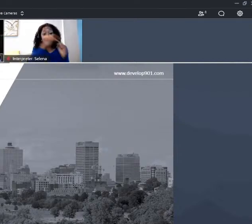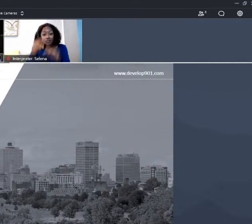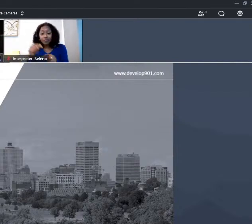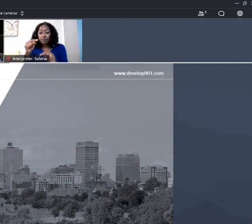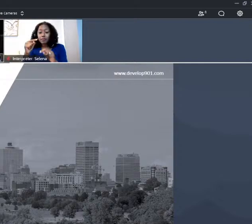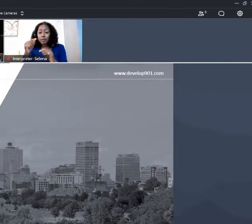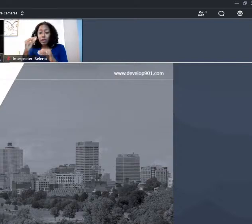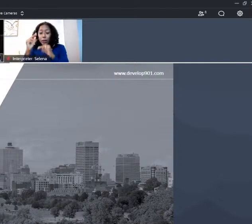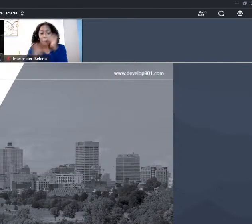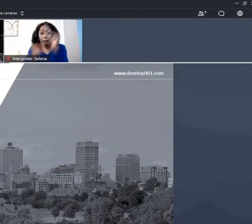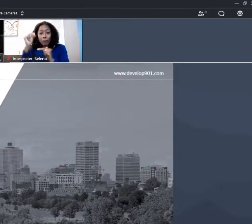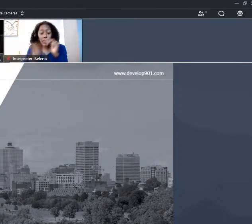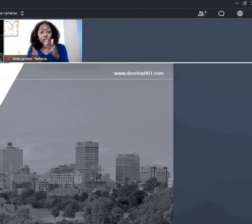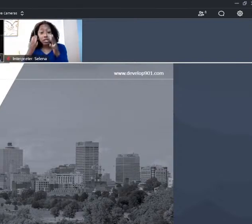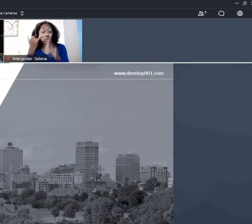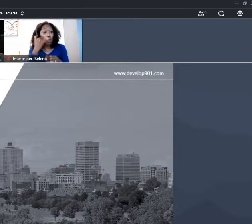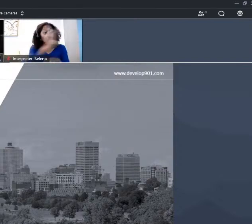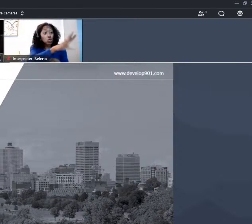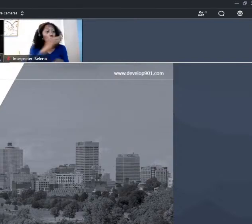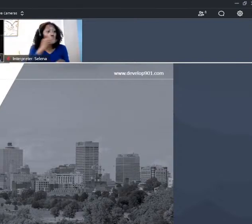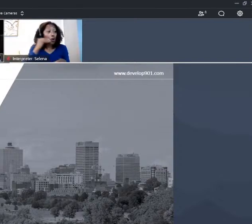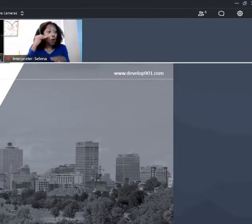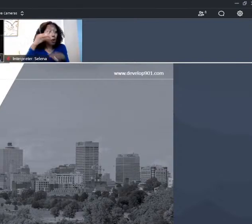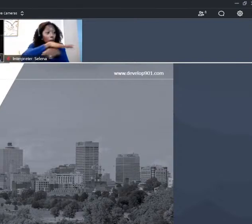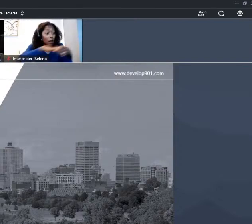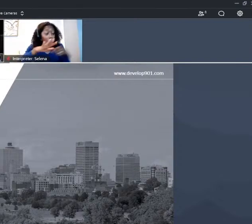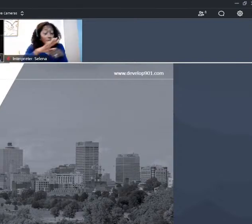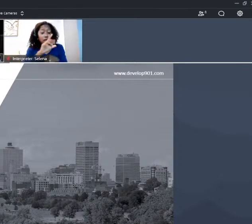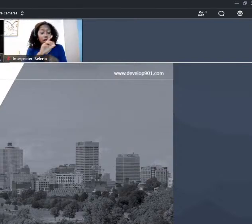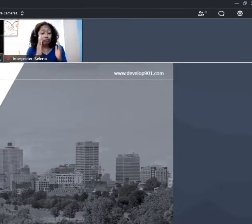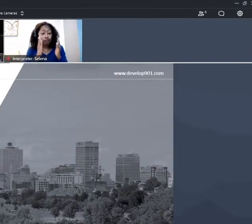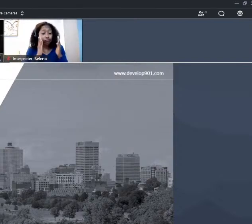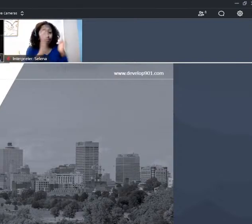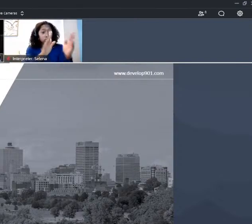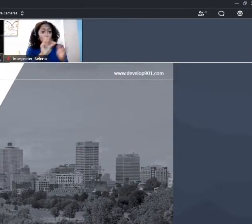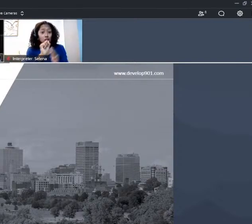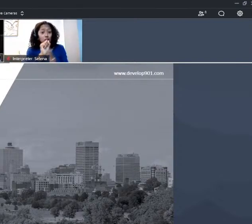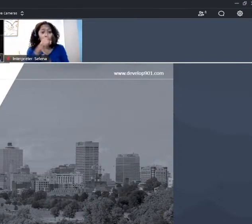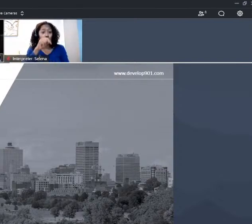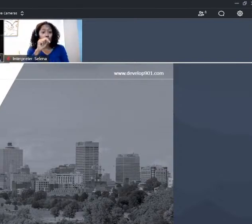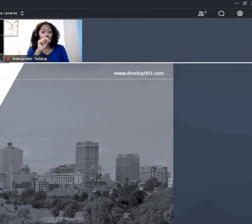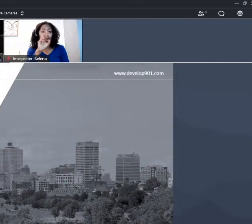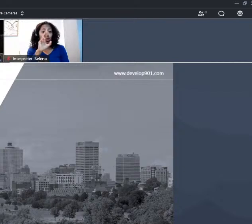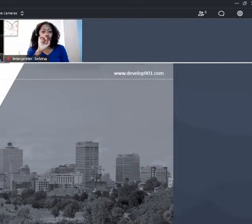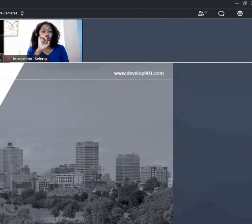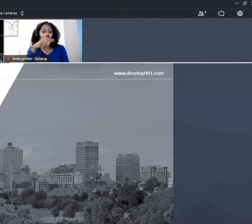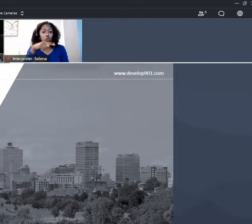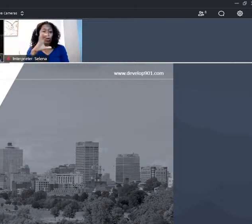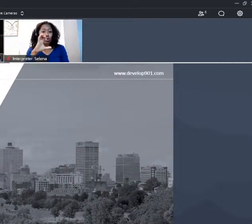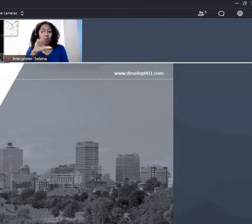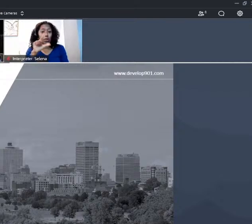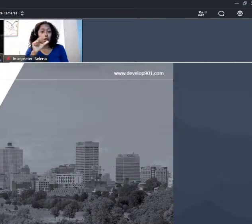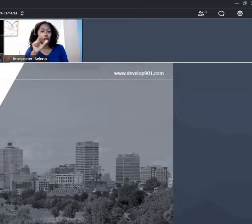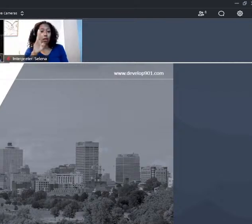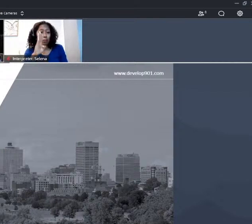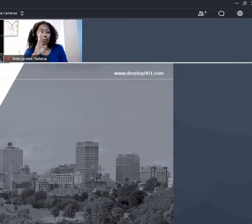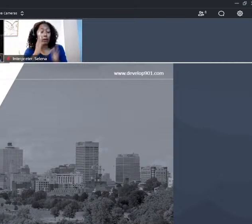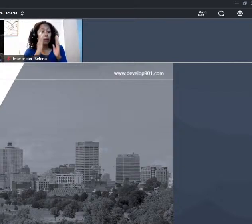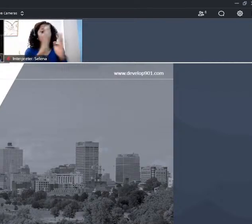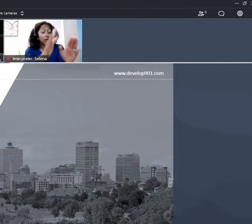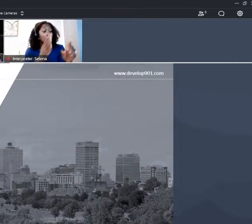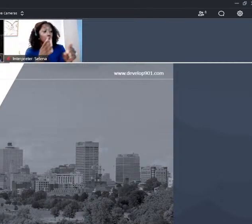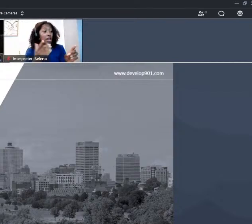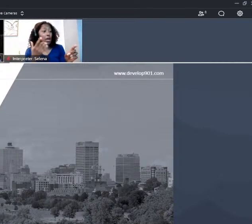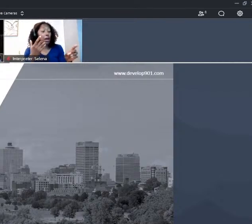came and built a strip club in your neighborhood, but because they didn't know they had to get a permit, would you say because the building is